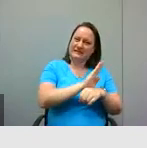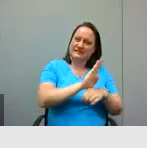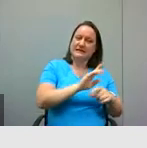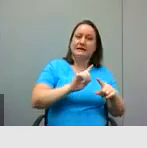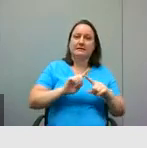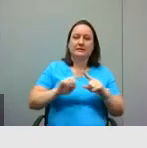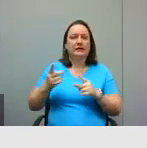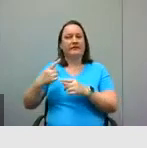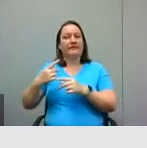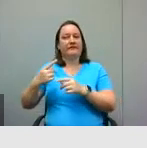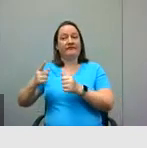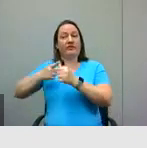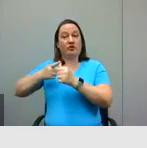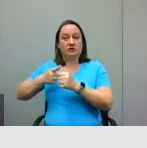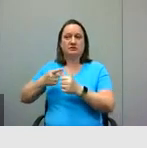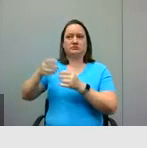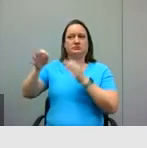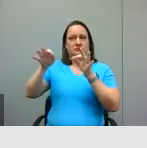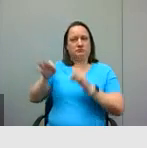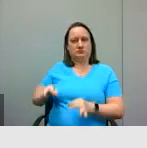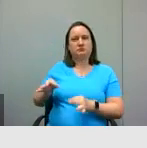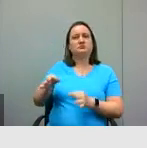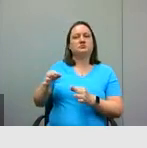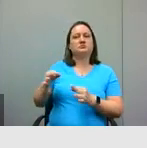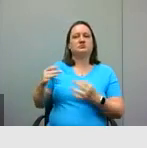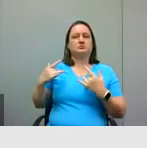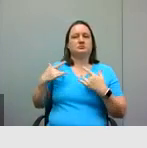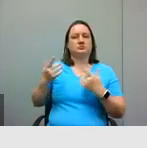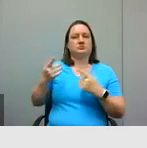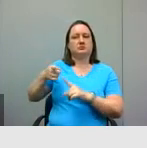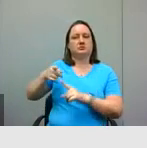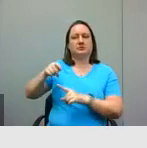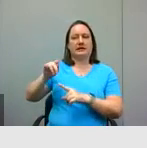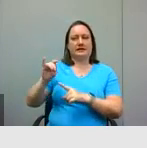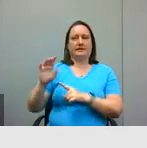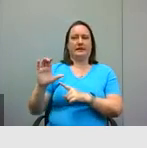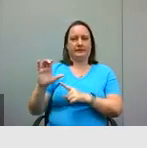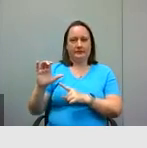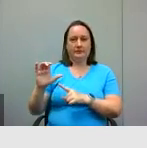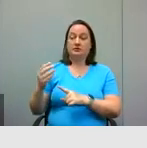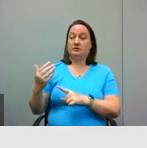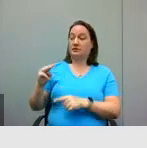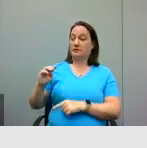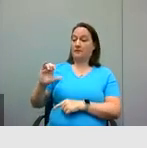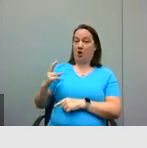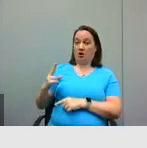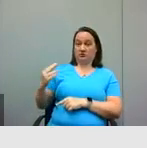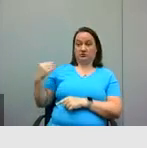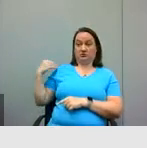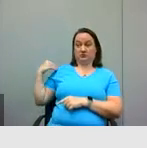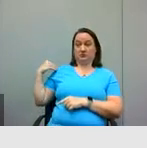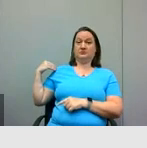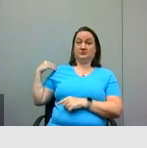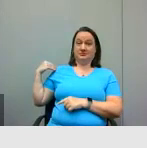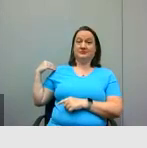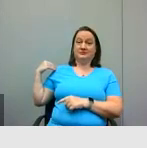bit. So in March, so many months ago,